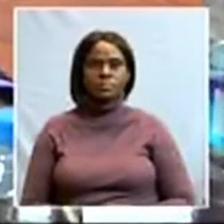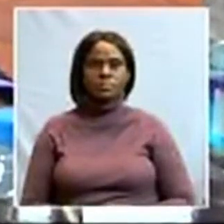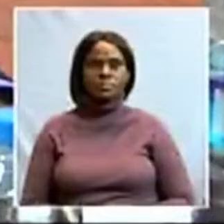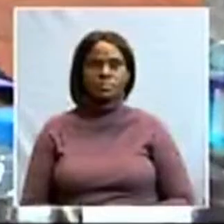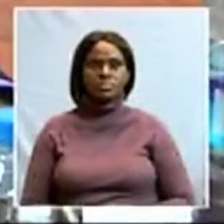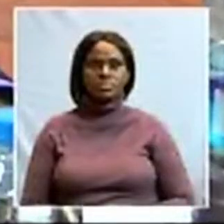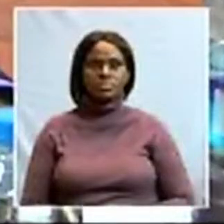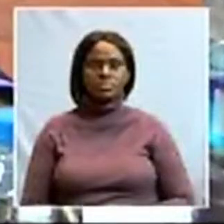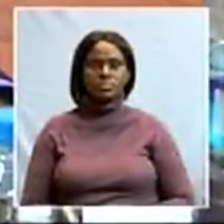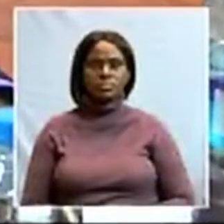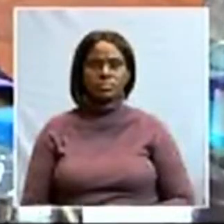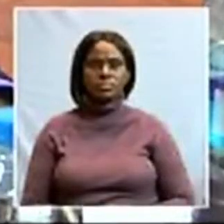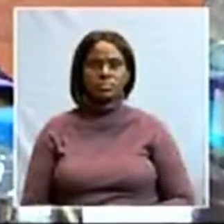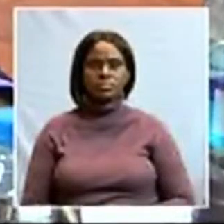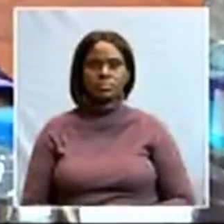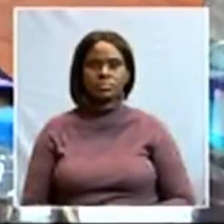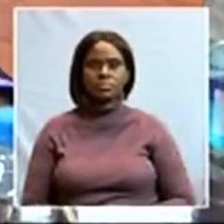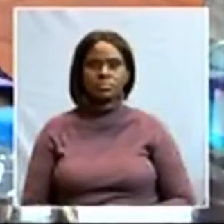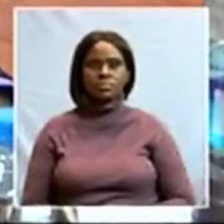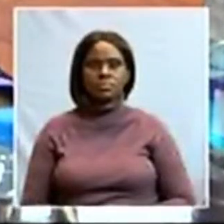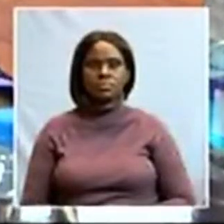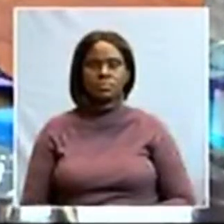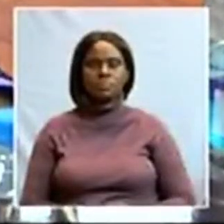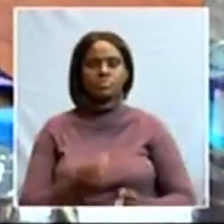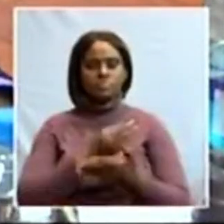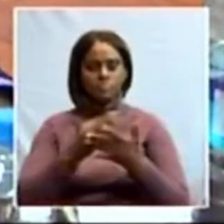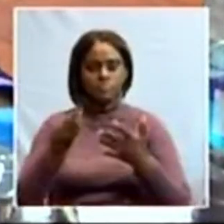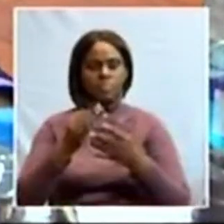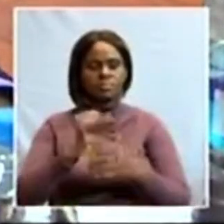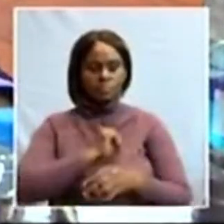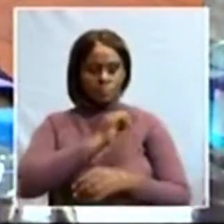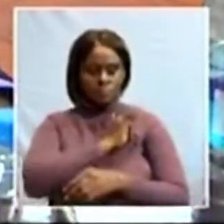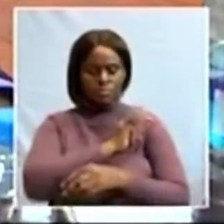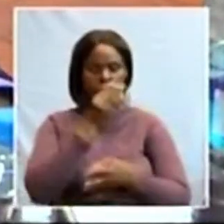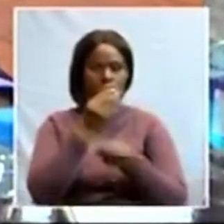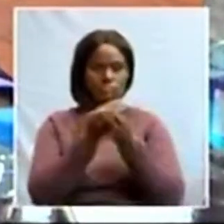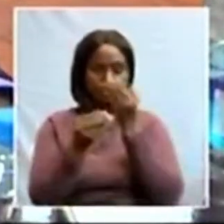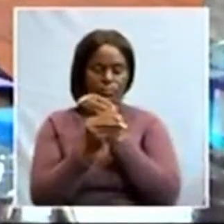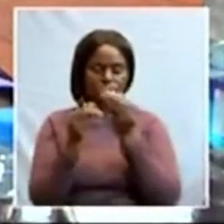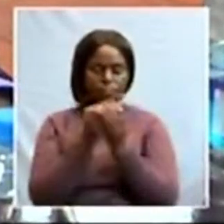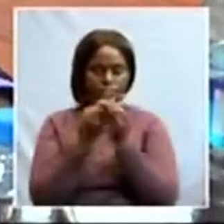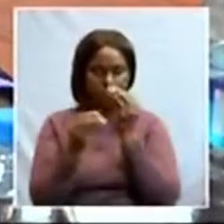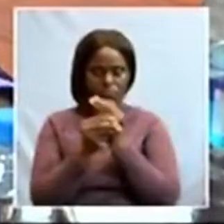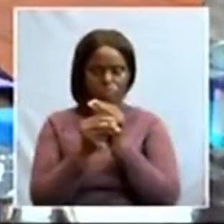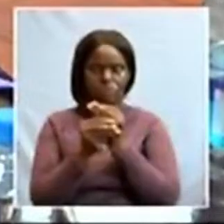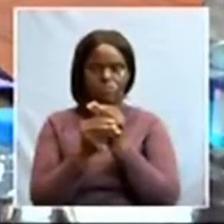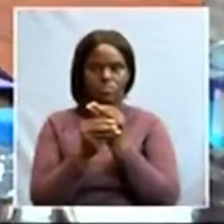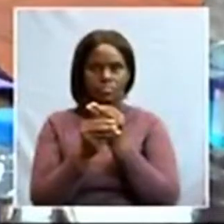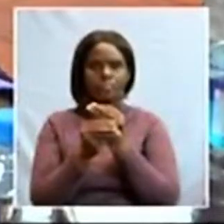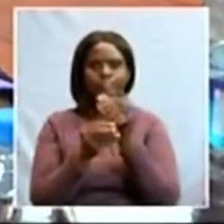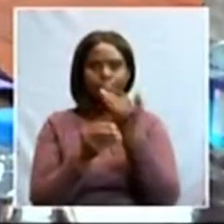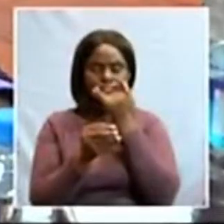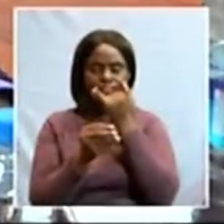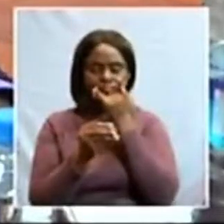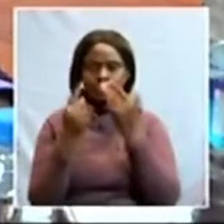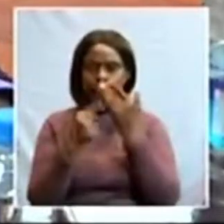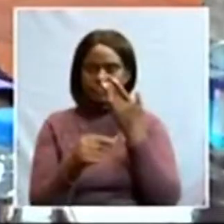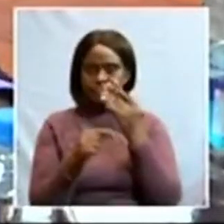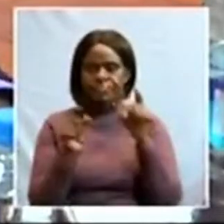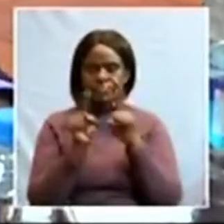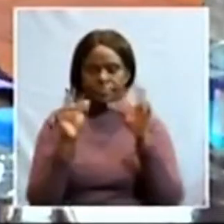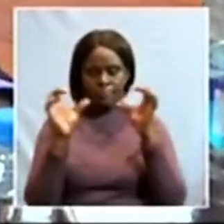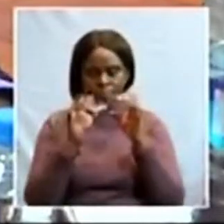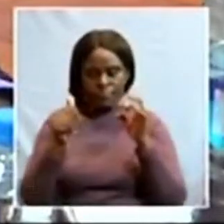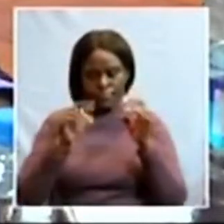repetition? Oh, it is failure to settle staff obligations. Cause of query: